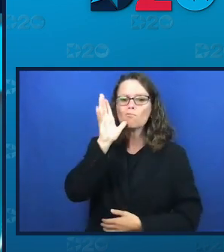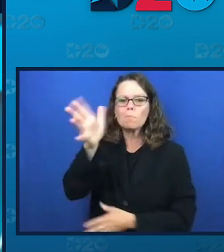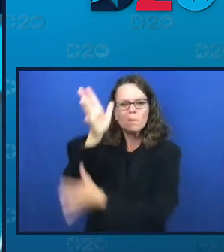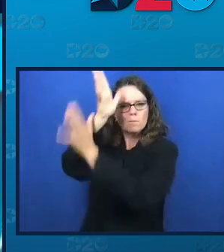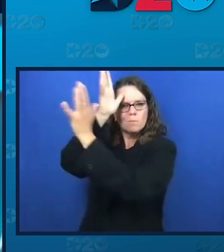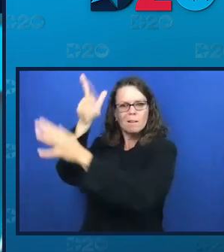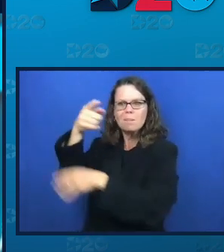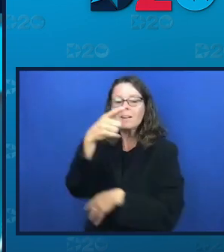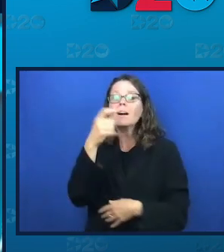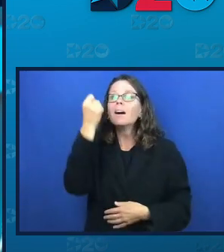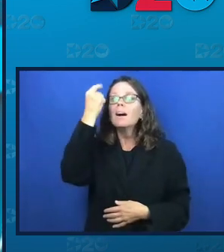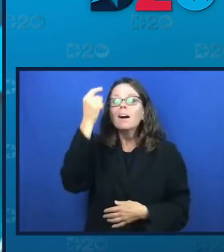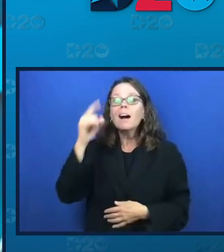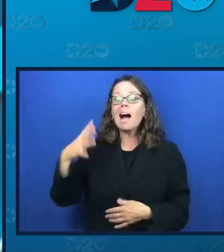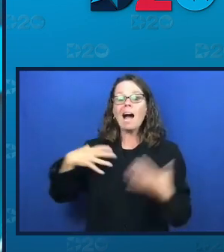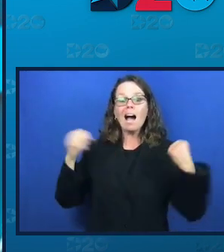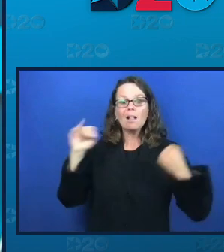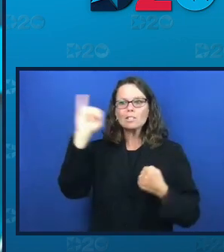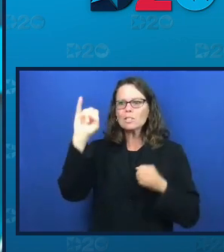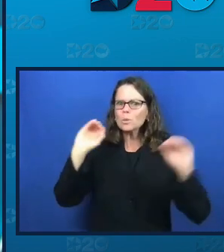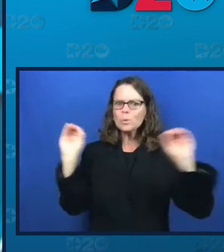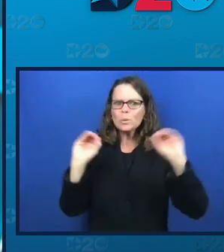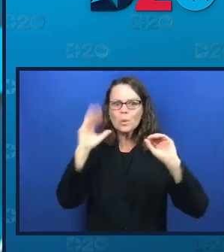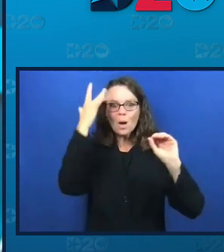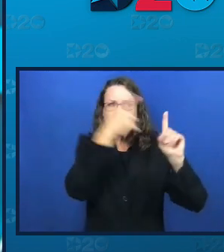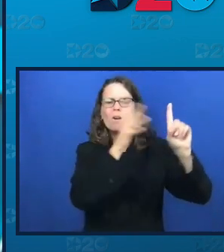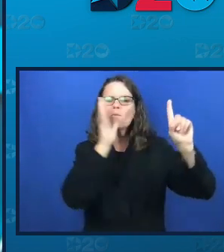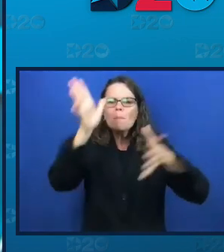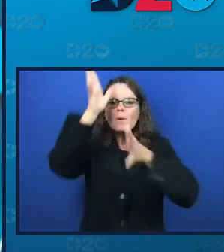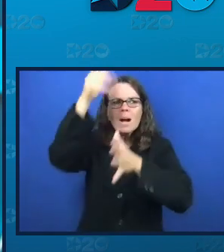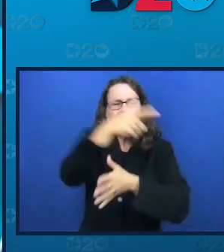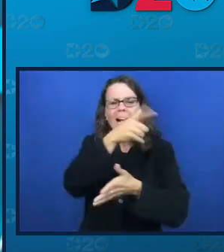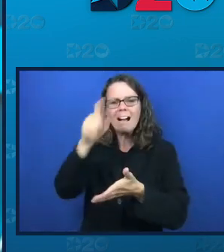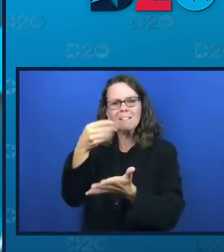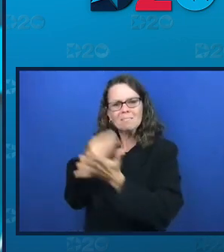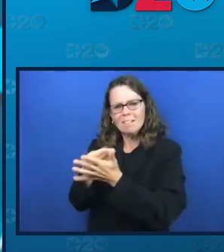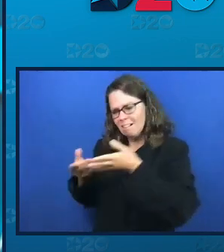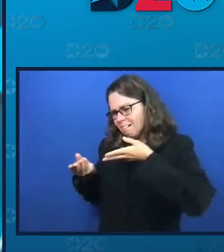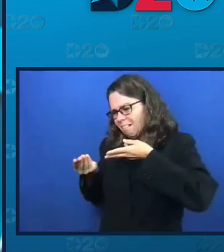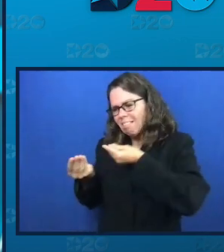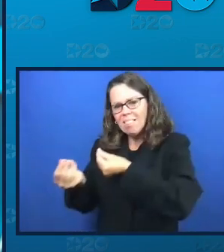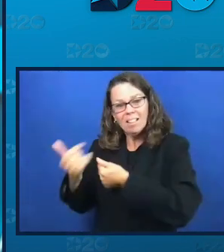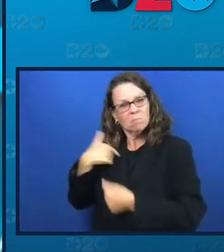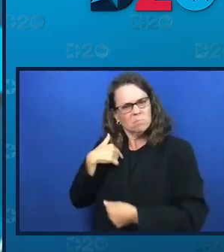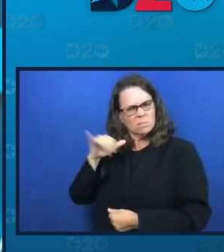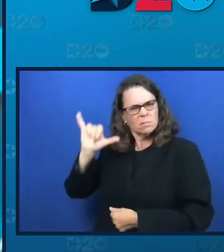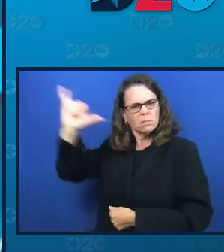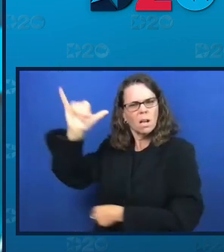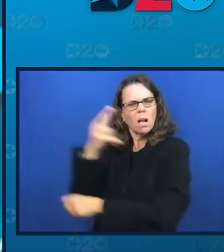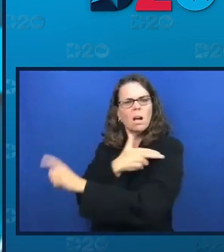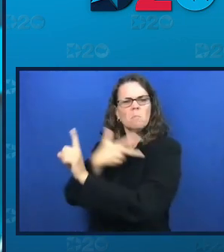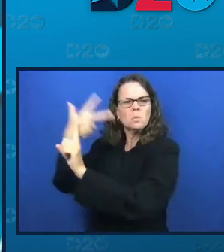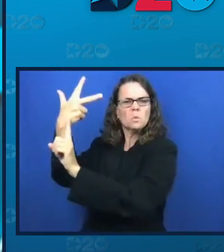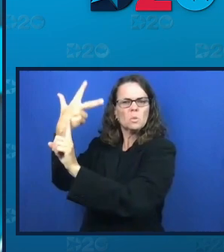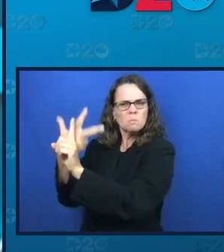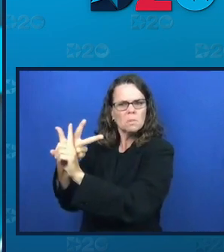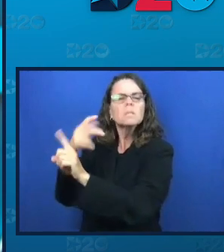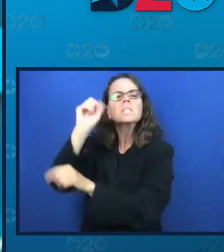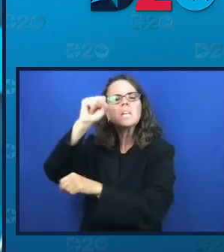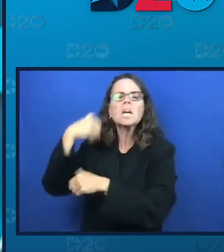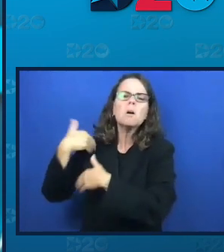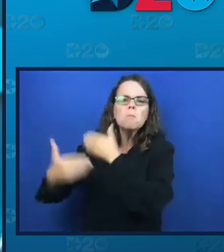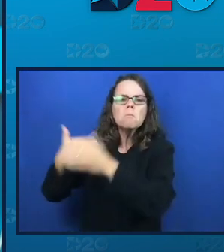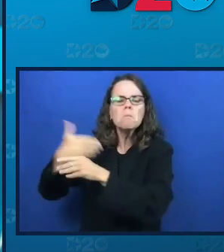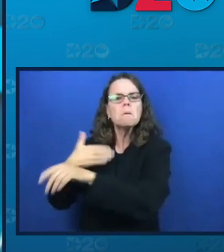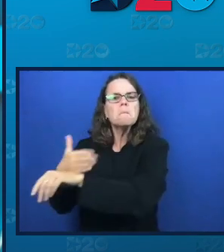of pocket for my 3-month hospital stay. I got better, but the insurance companies didn't. They